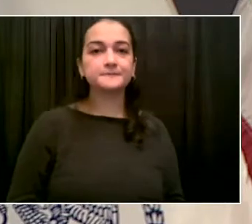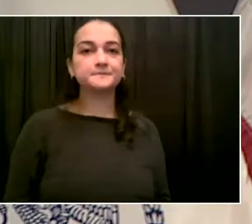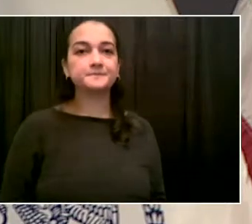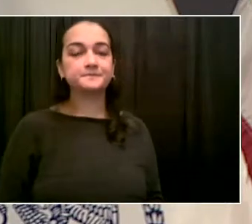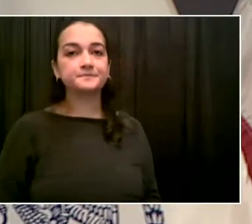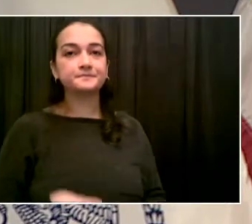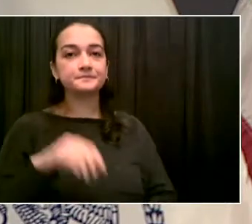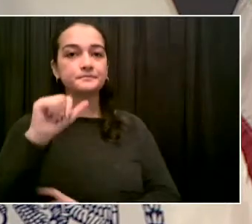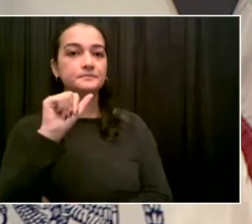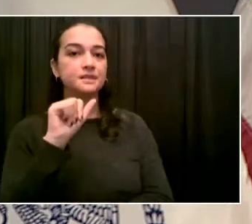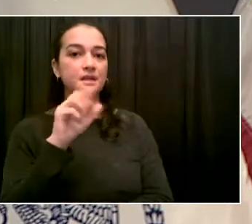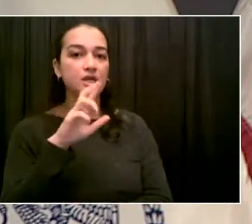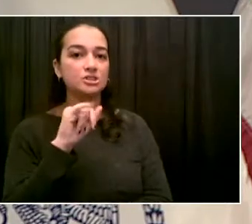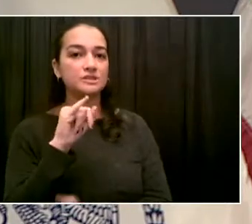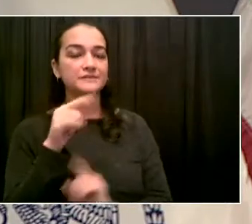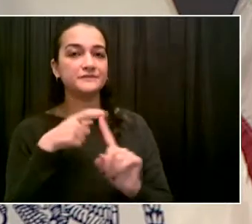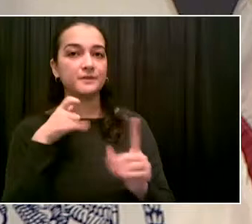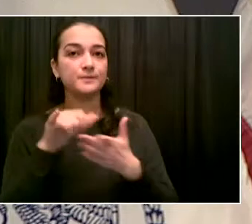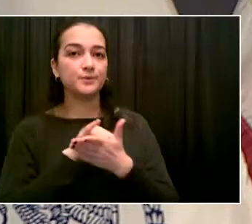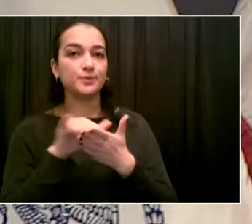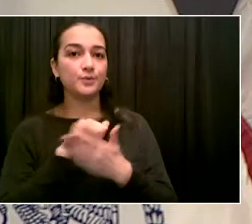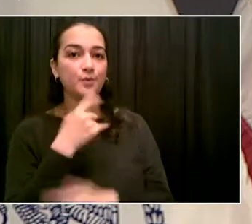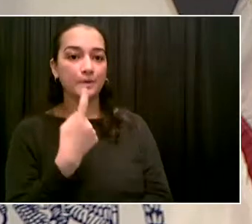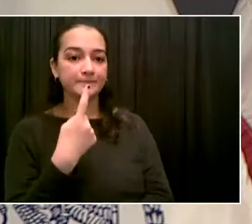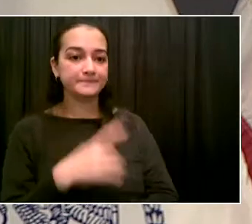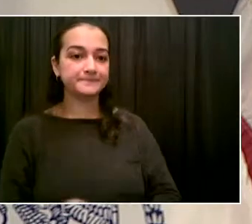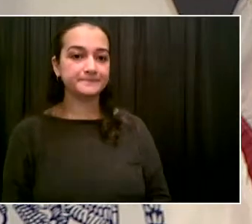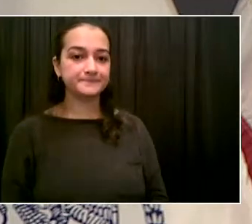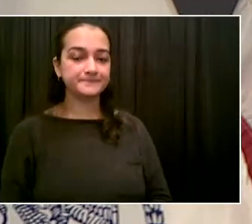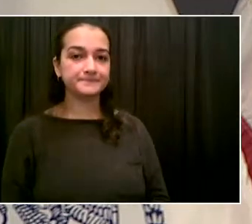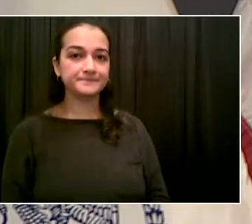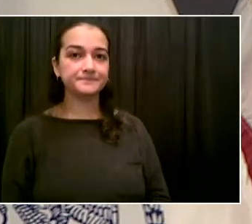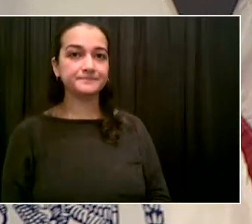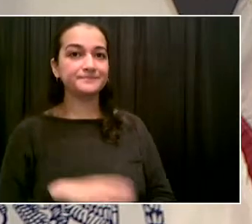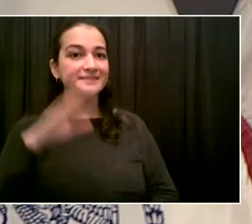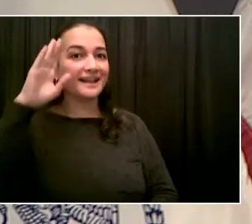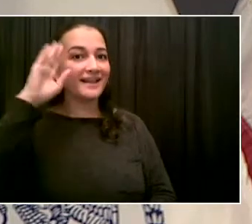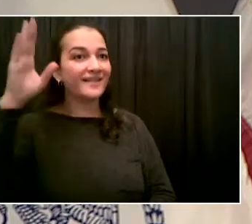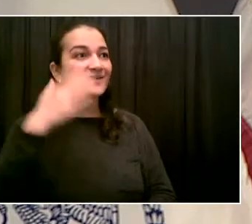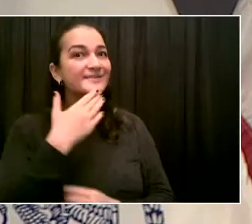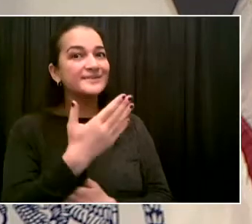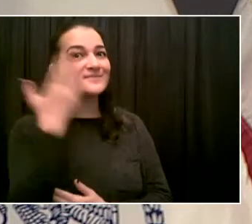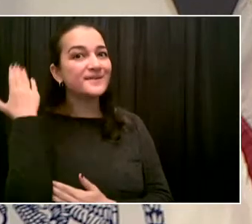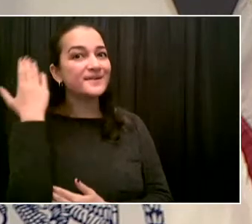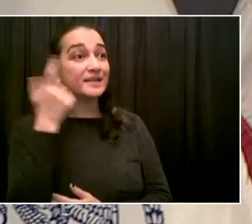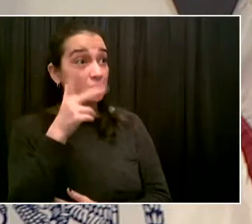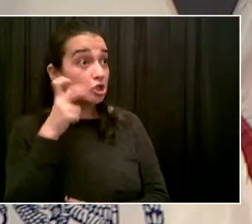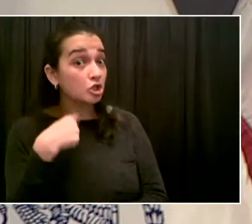Hey, good morning, Mr. Mayor. Can you hear me all right? Yeah, Ari, how you doing today? I'm doing all right.